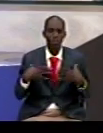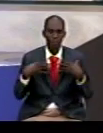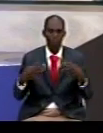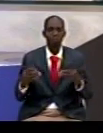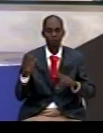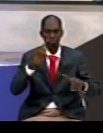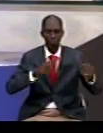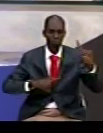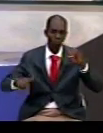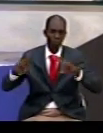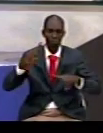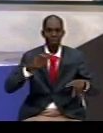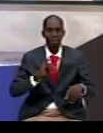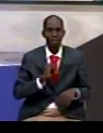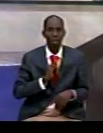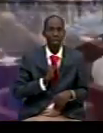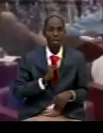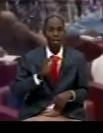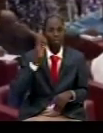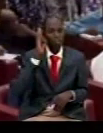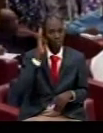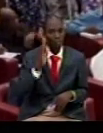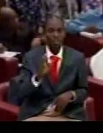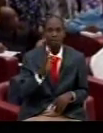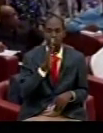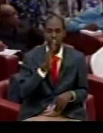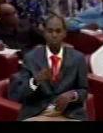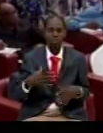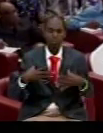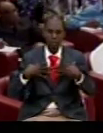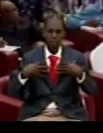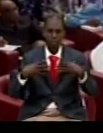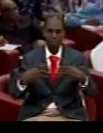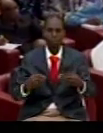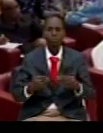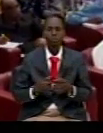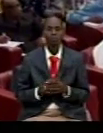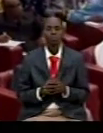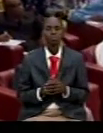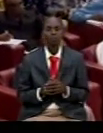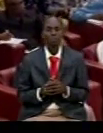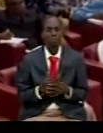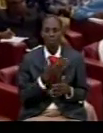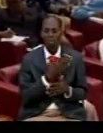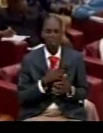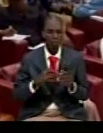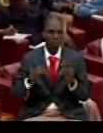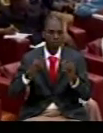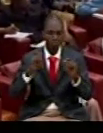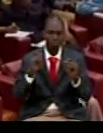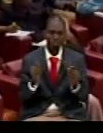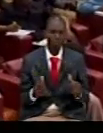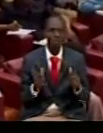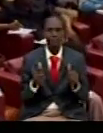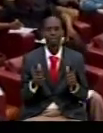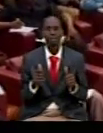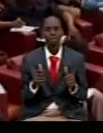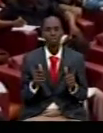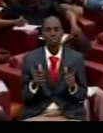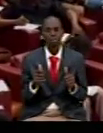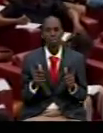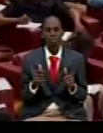I shall be whole. I shall be whole. And straightway, that